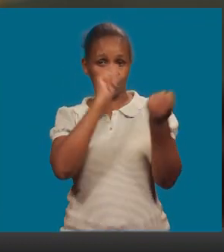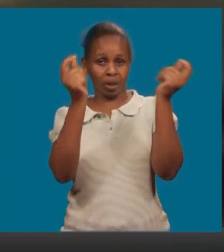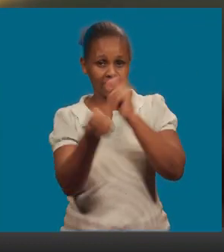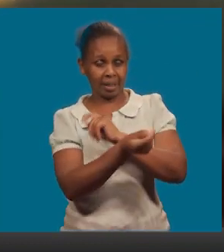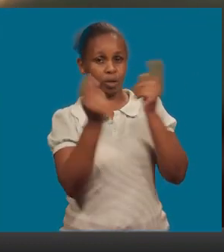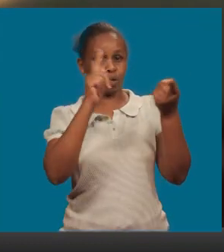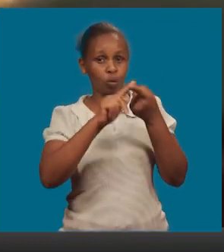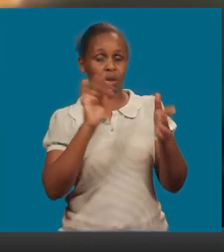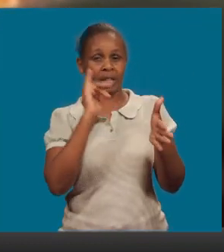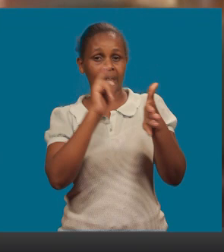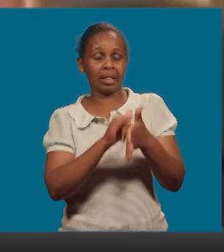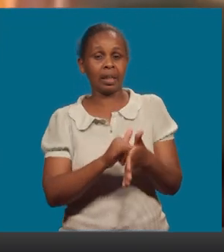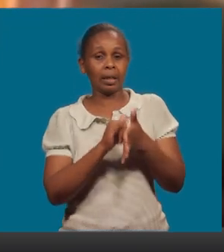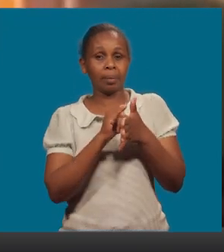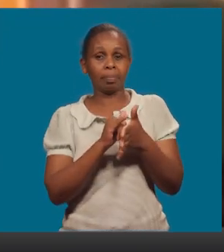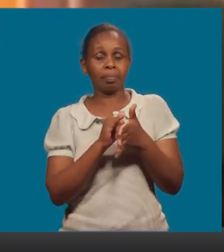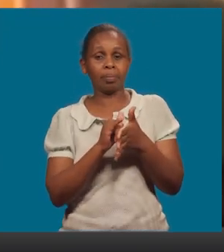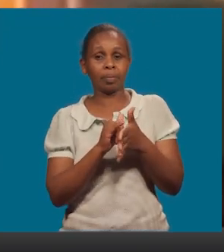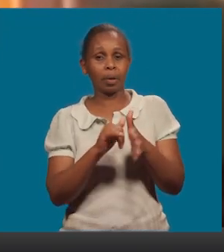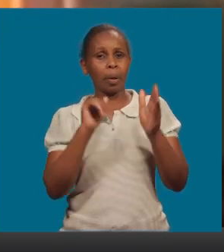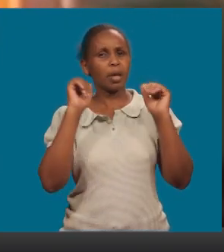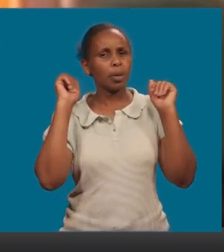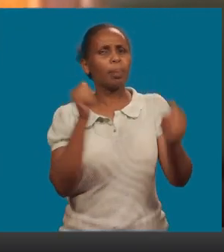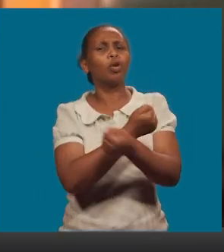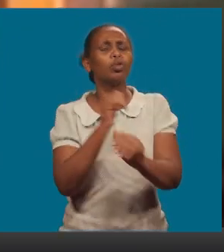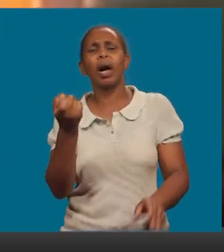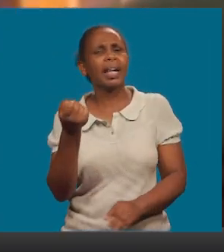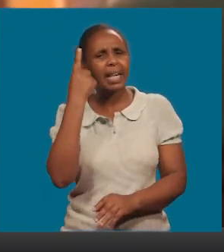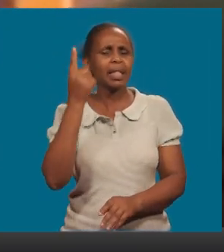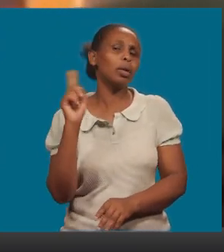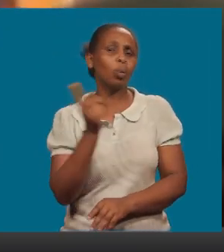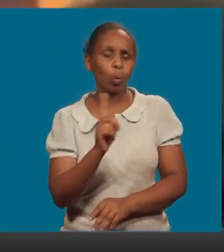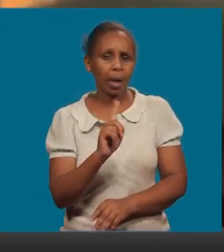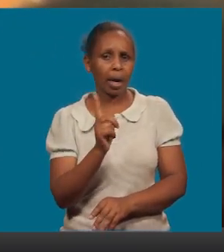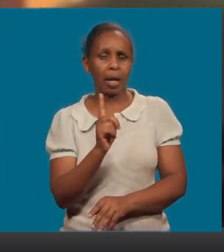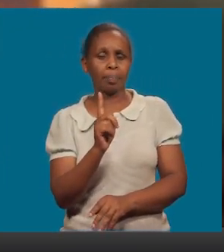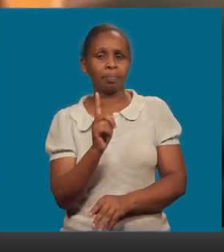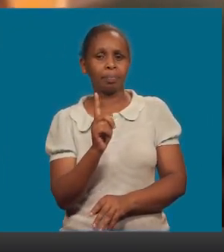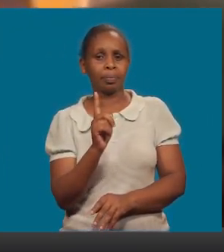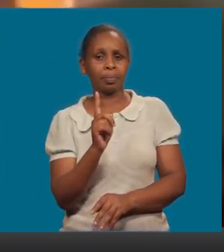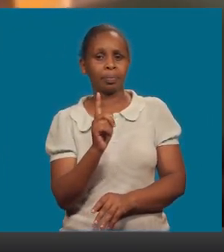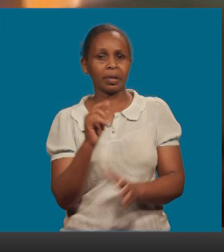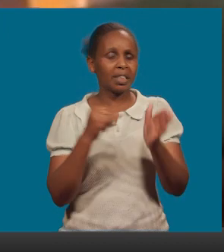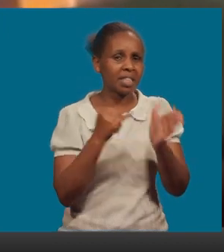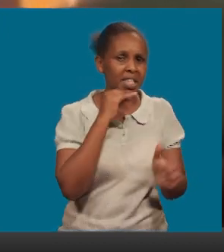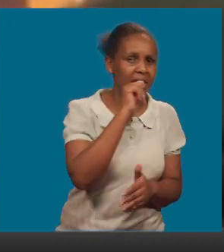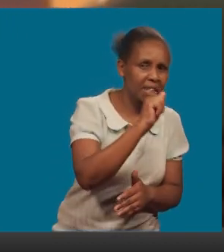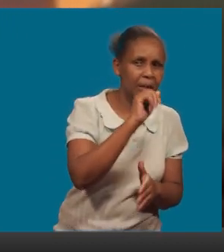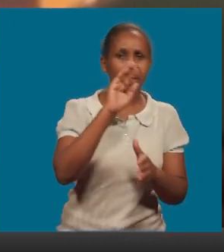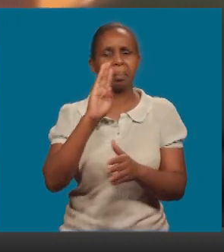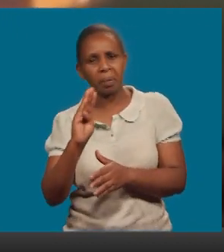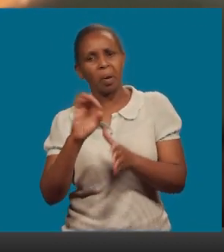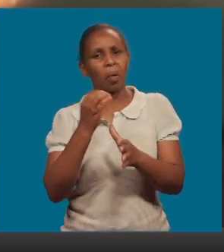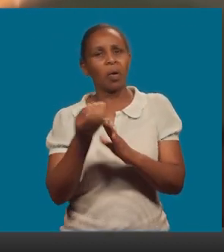it from that is formless, that you cannot even understand where, you know, whether it is A or